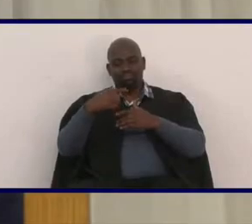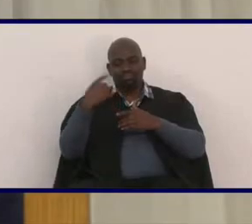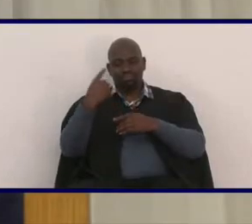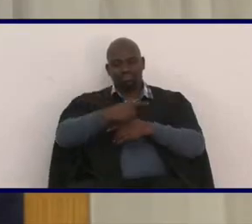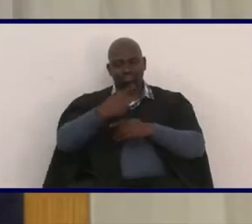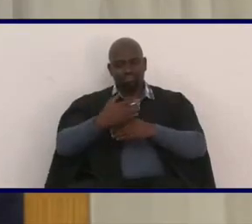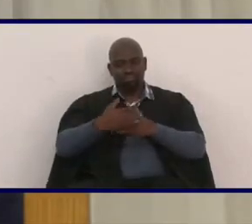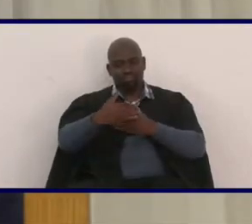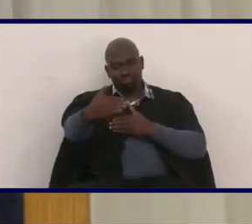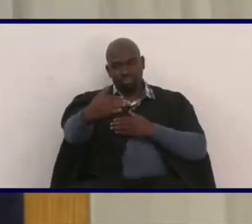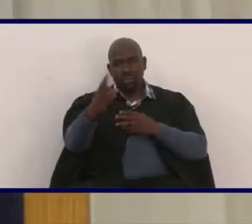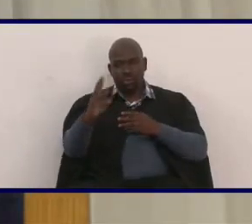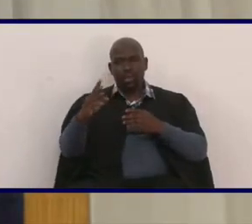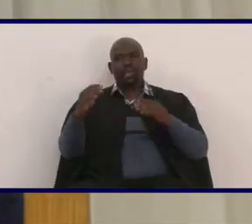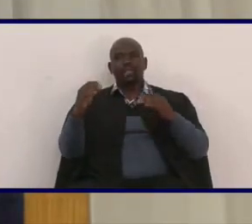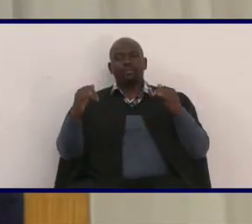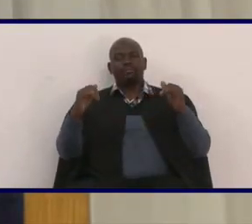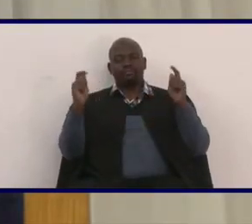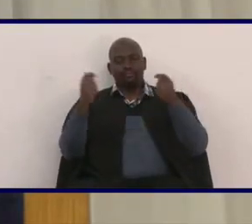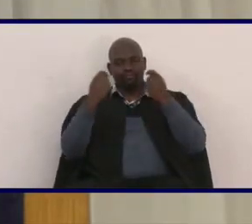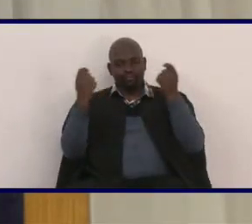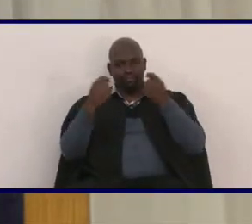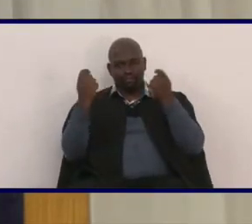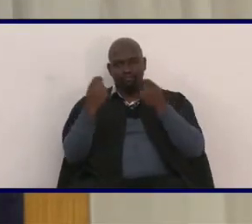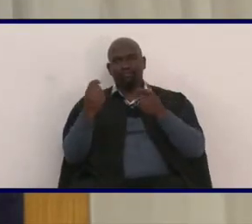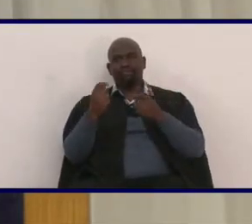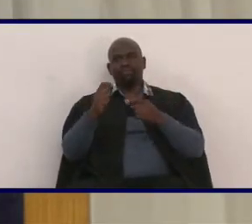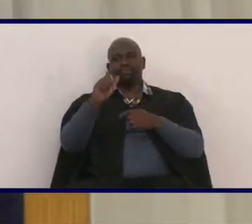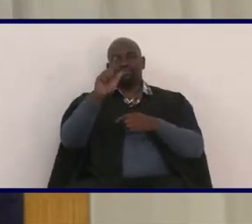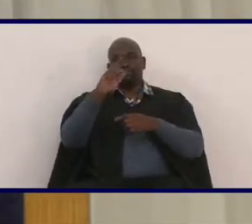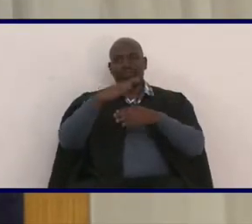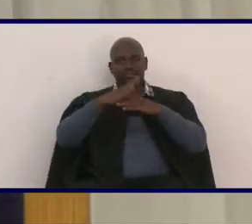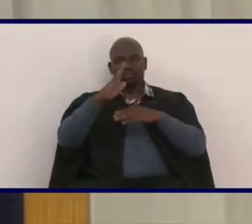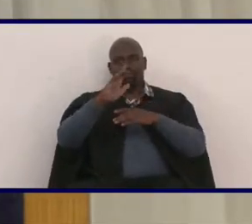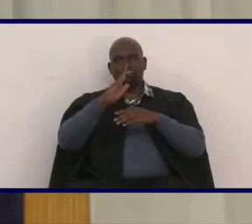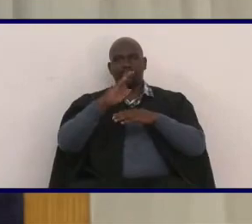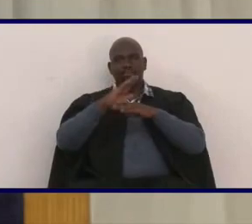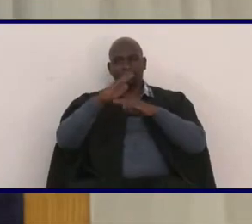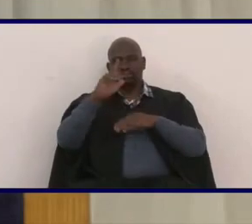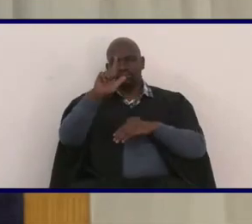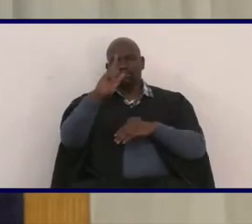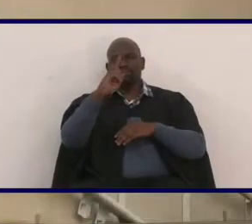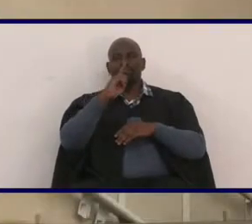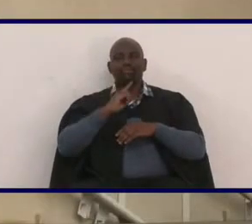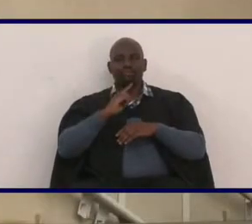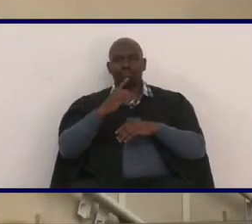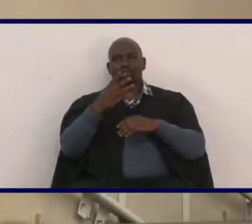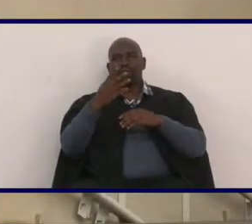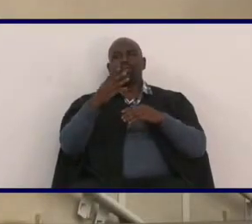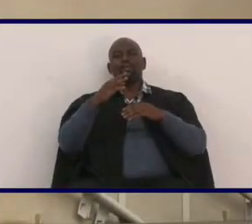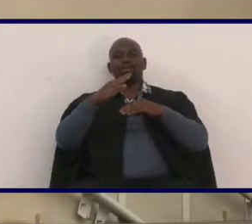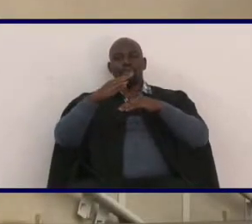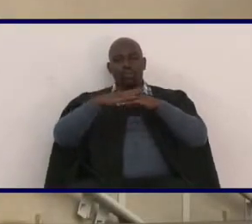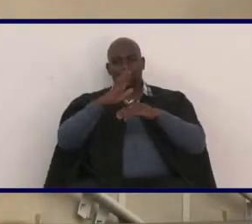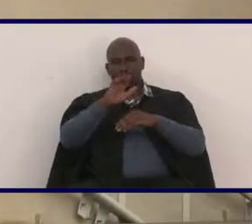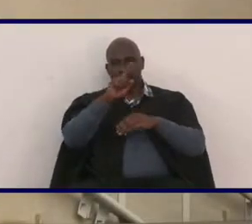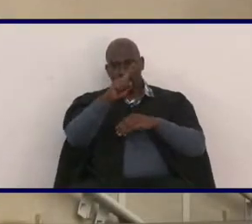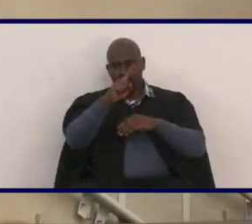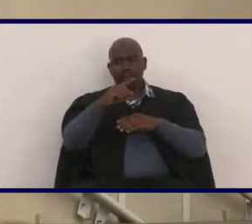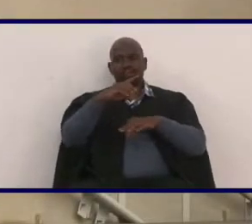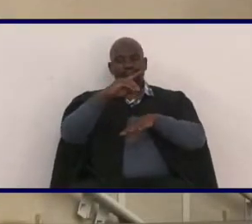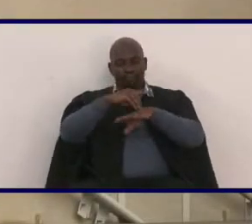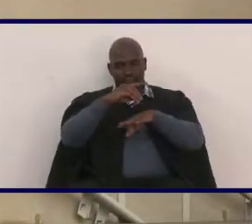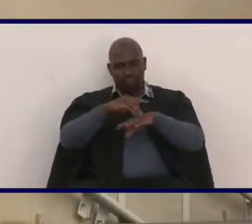more than 50 doctorates, in what is only our second mass-to-mass graduation season to be hosted in person